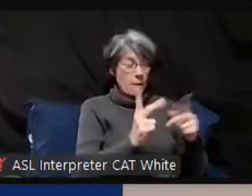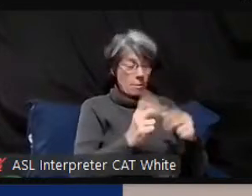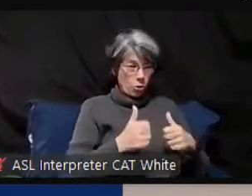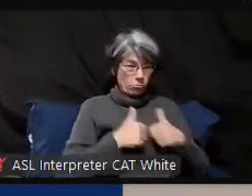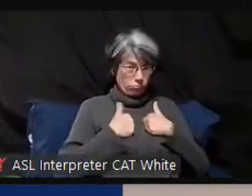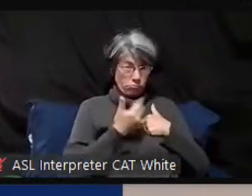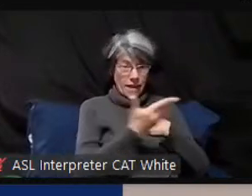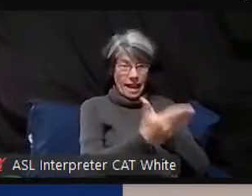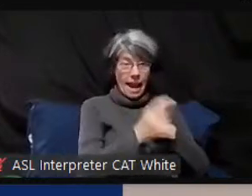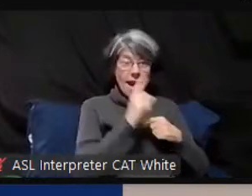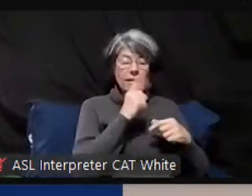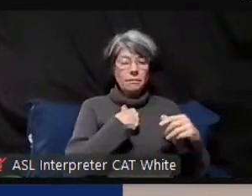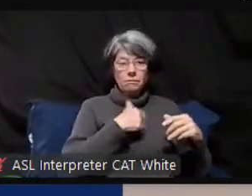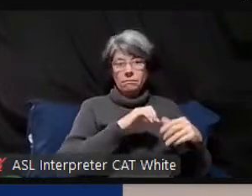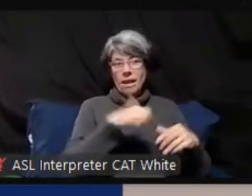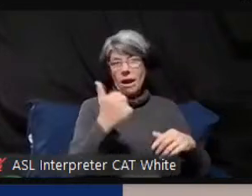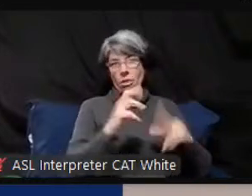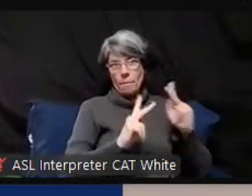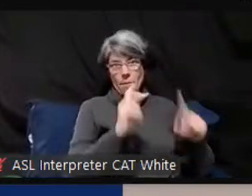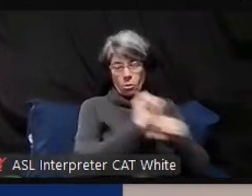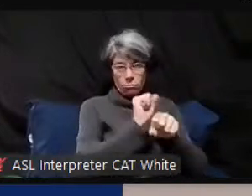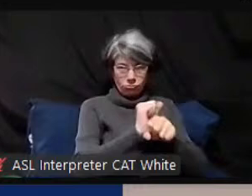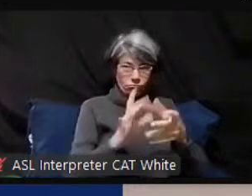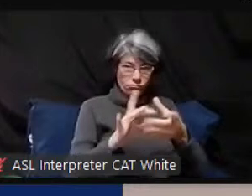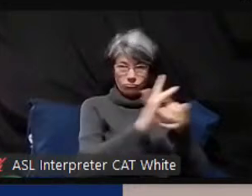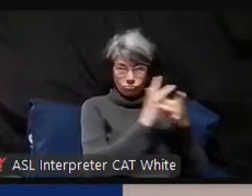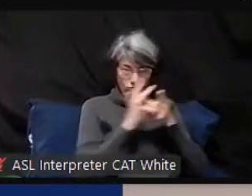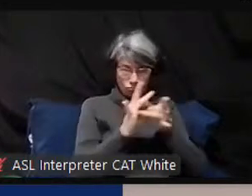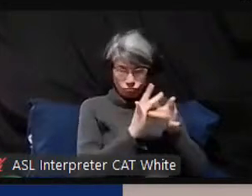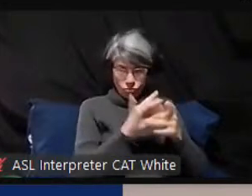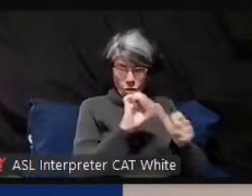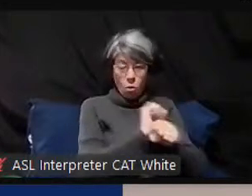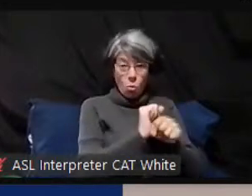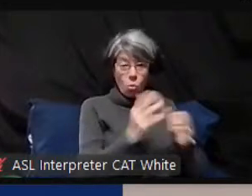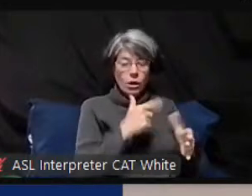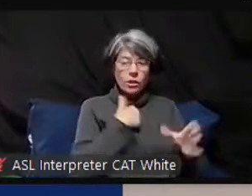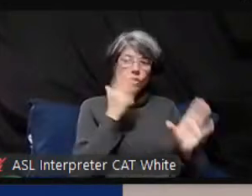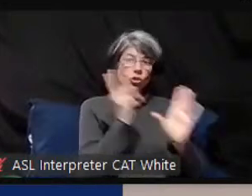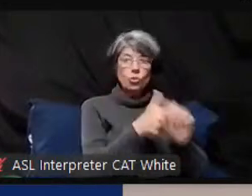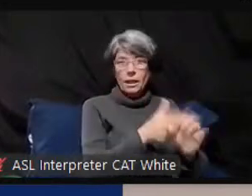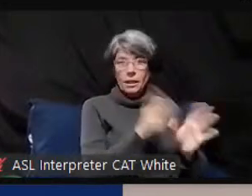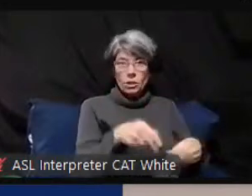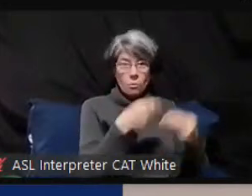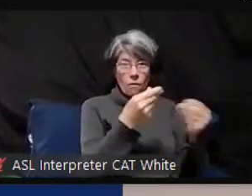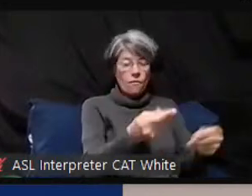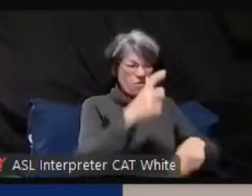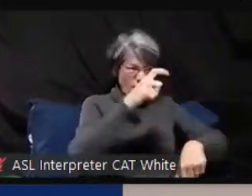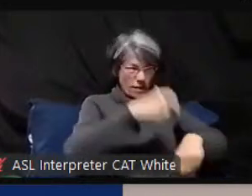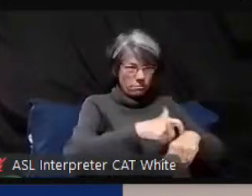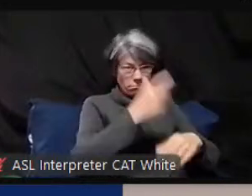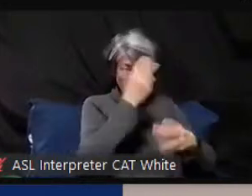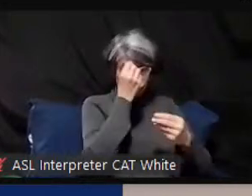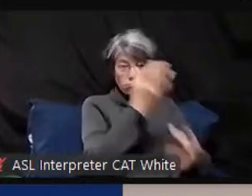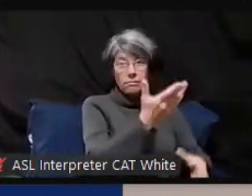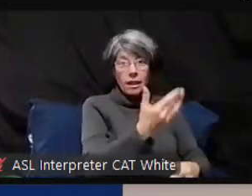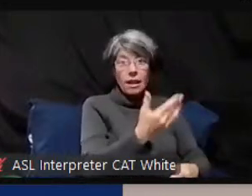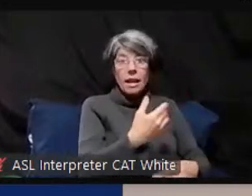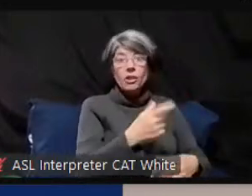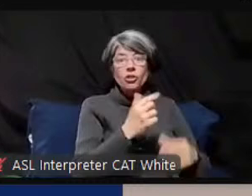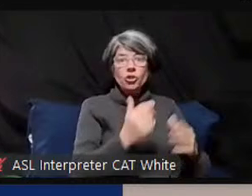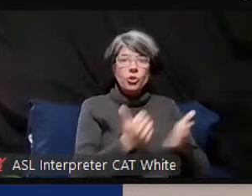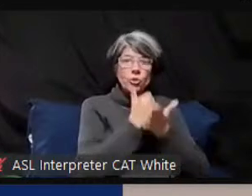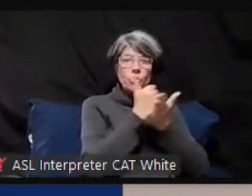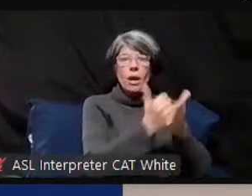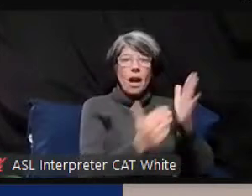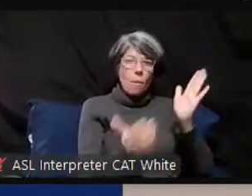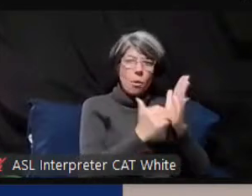and colleagues that have been on these calls of just joining together to provide timely information to help rebuild and